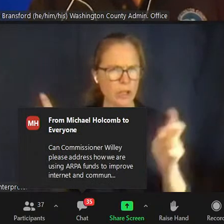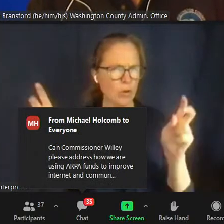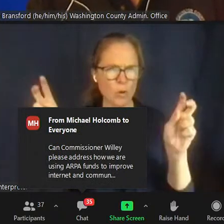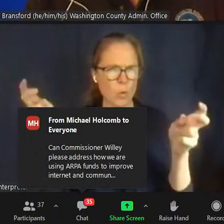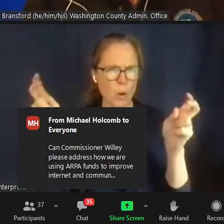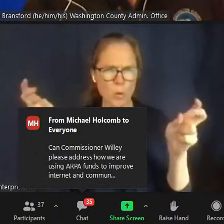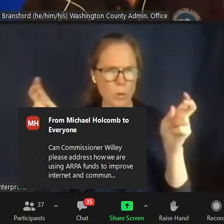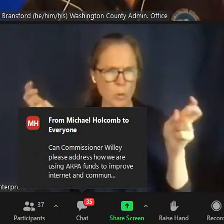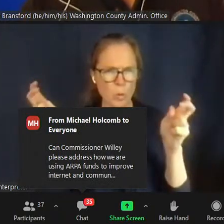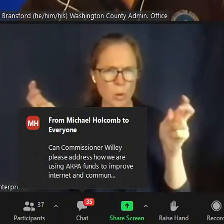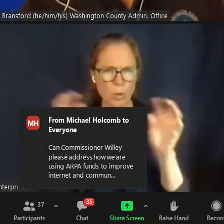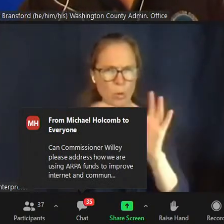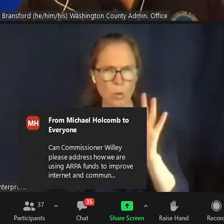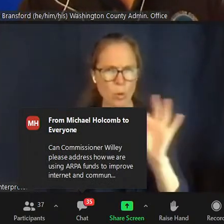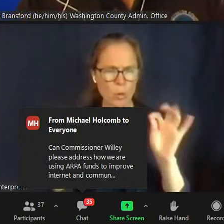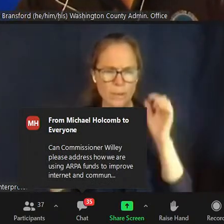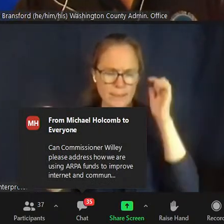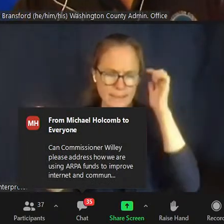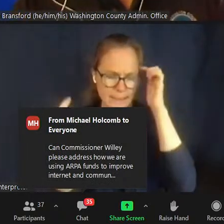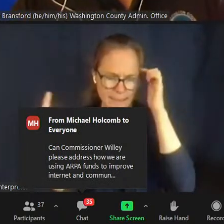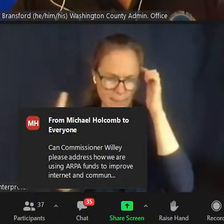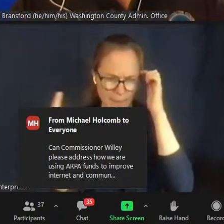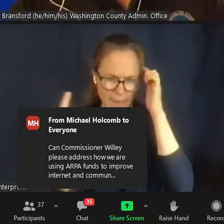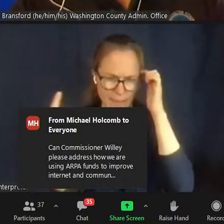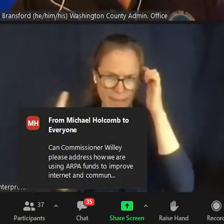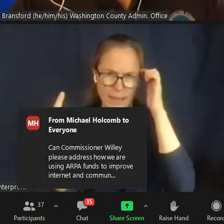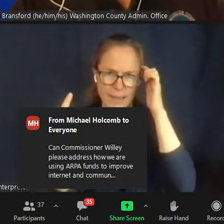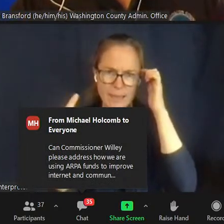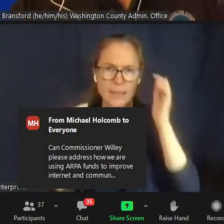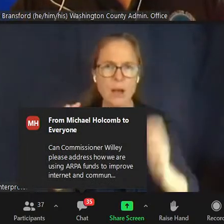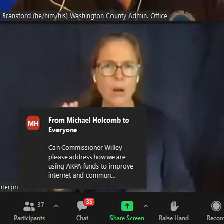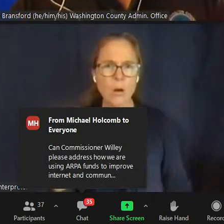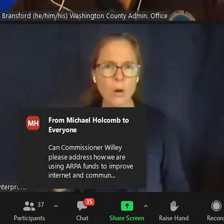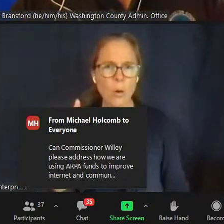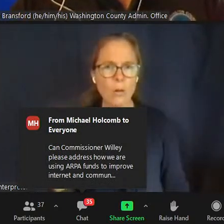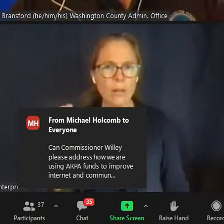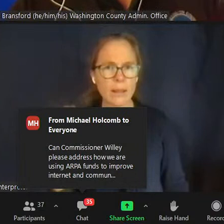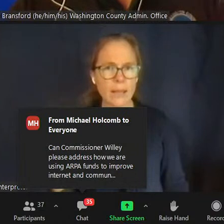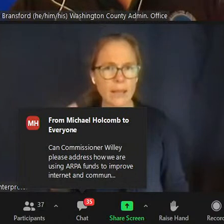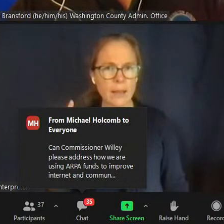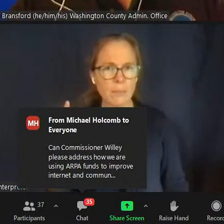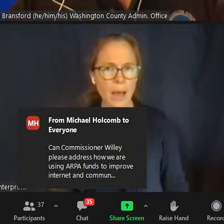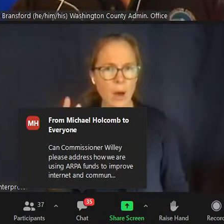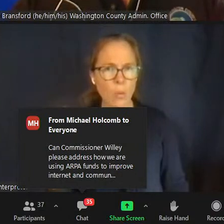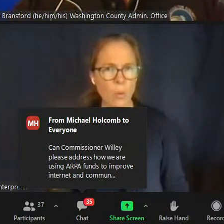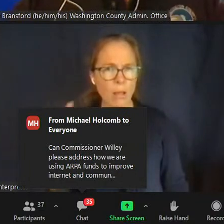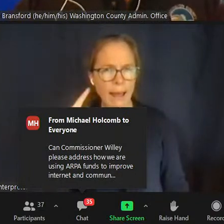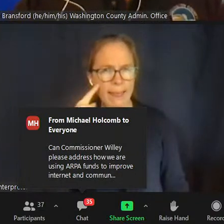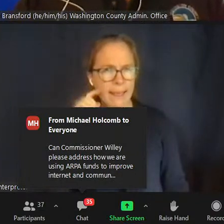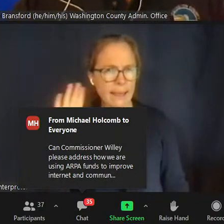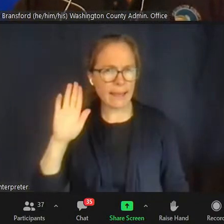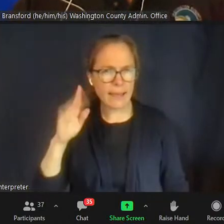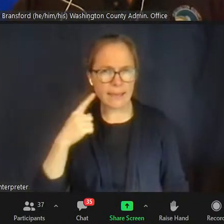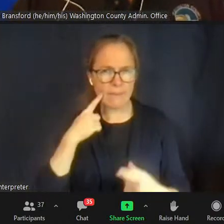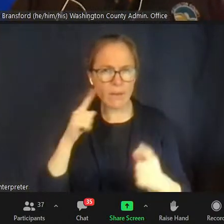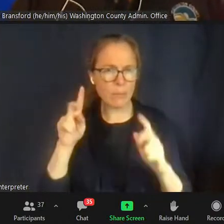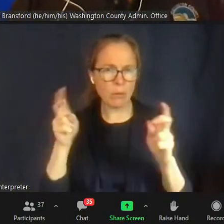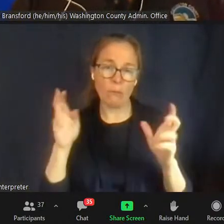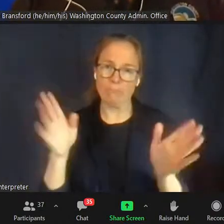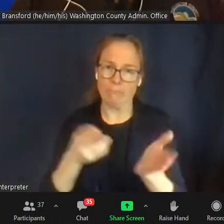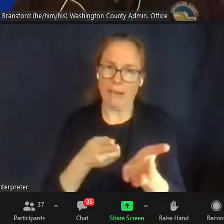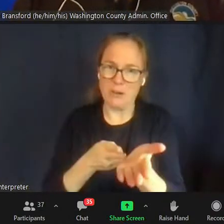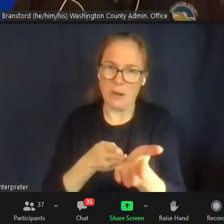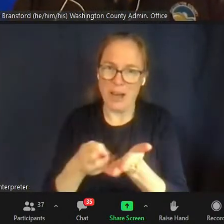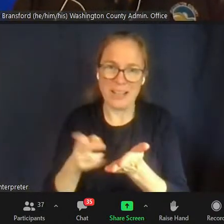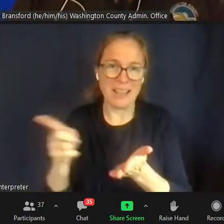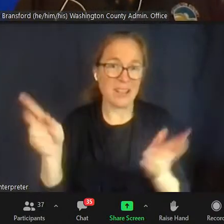And one of that quote was Colin Powell's, I think, said it a while back. And full transparency, this is a quote